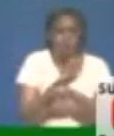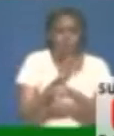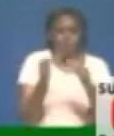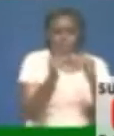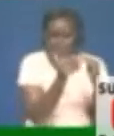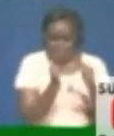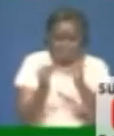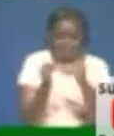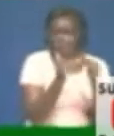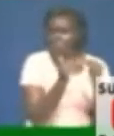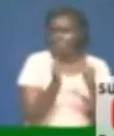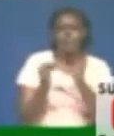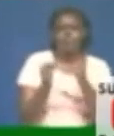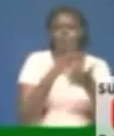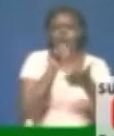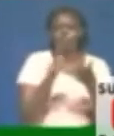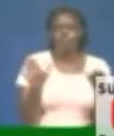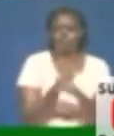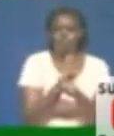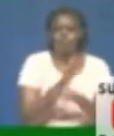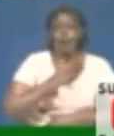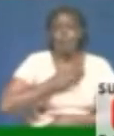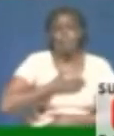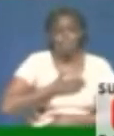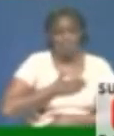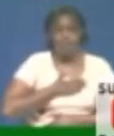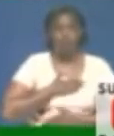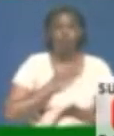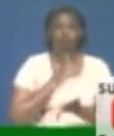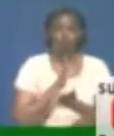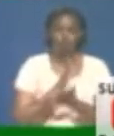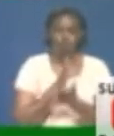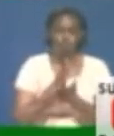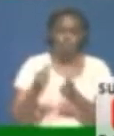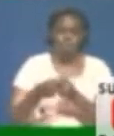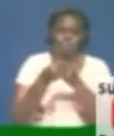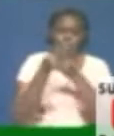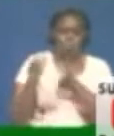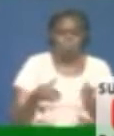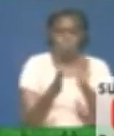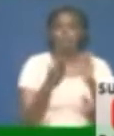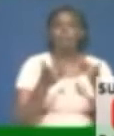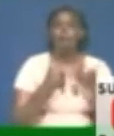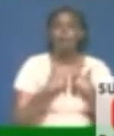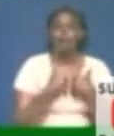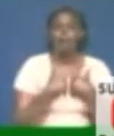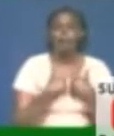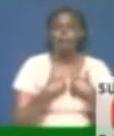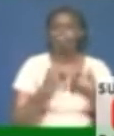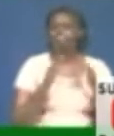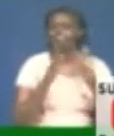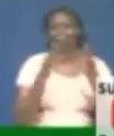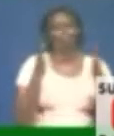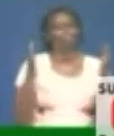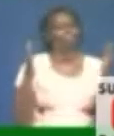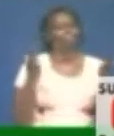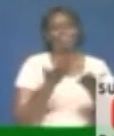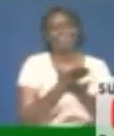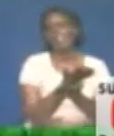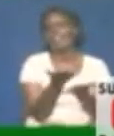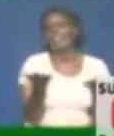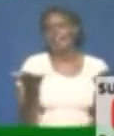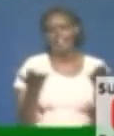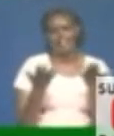policy. I therefore take this special opportunity to congratulate all of you on